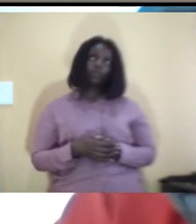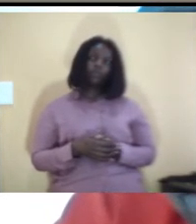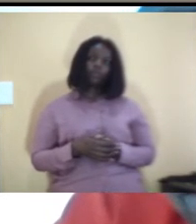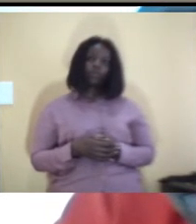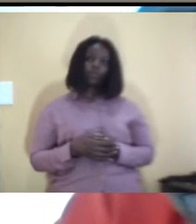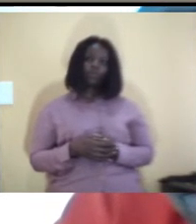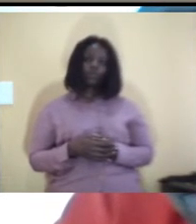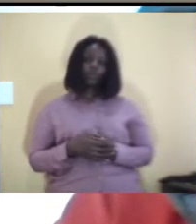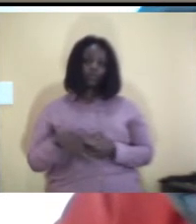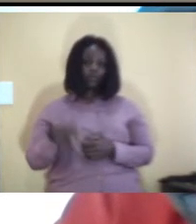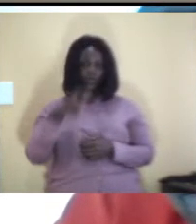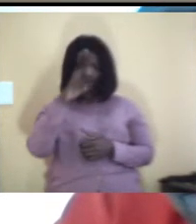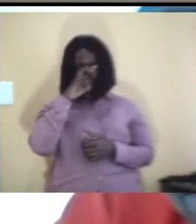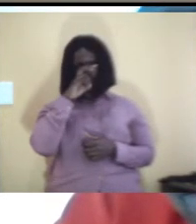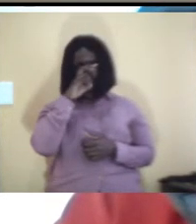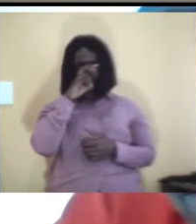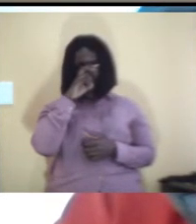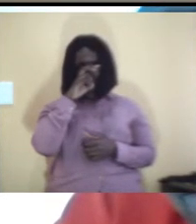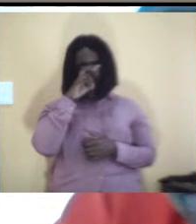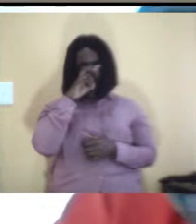exclusively